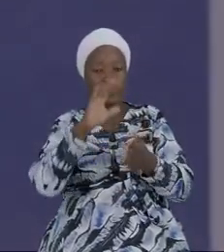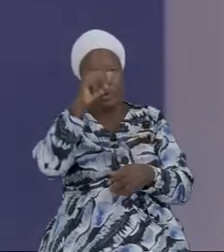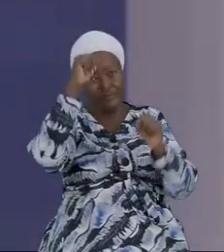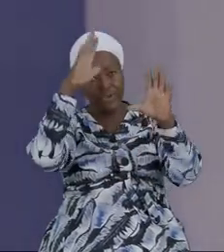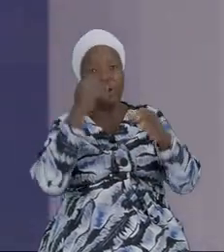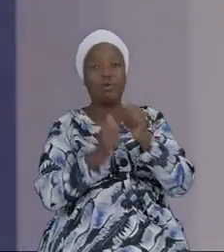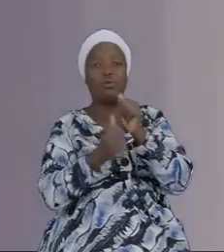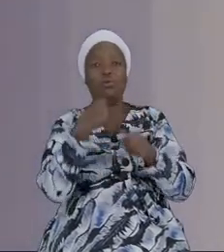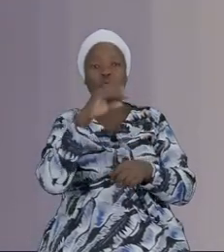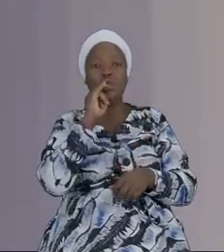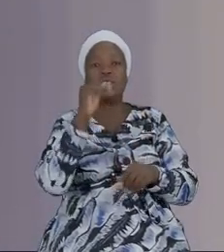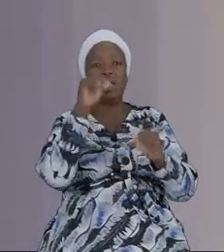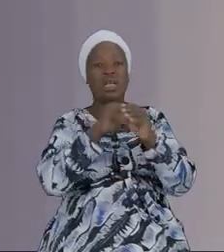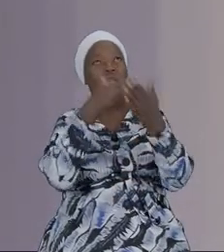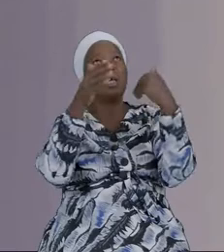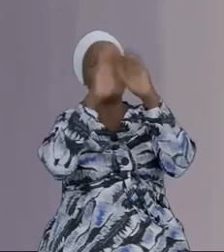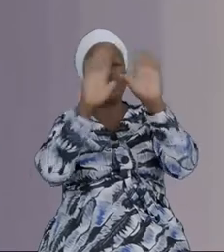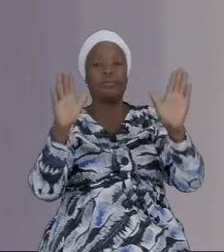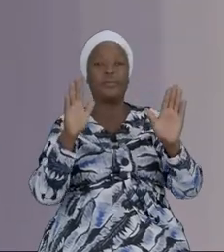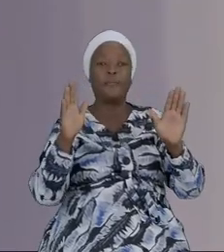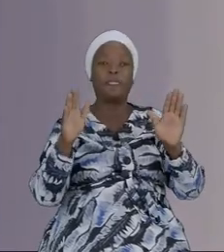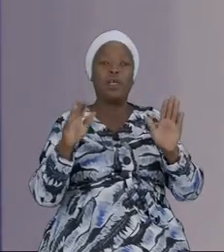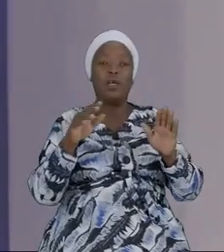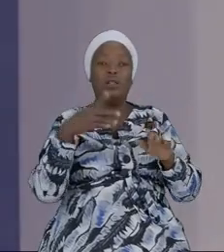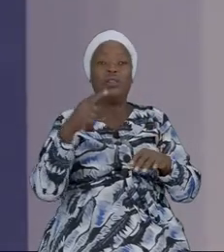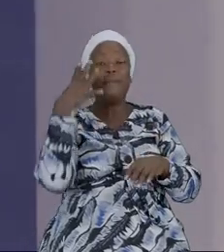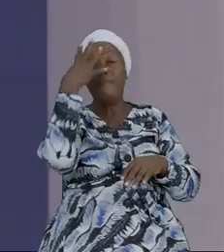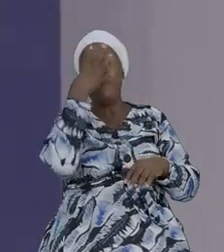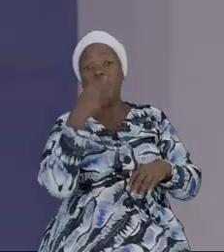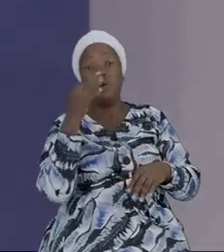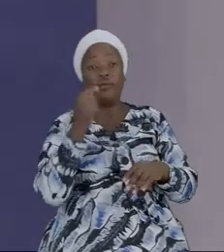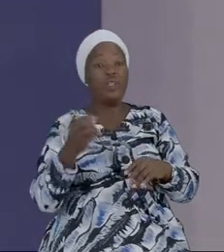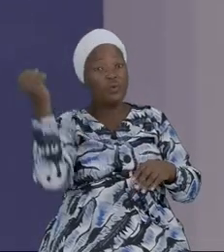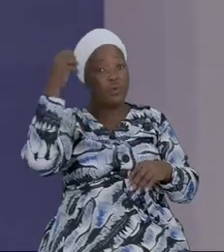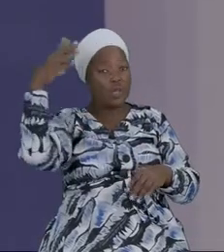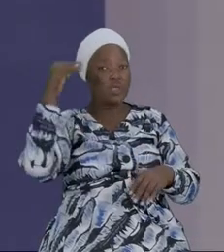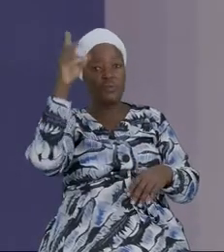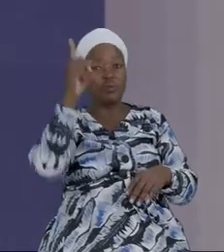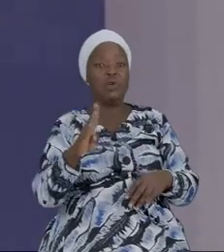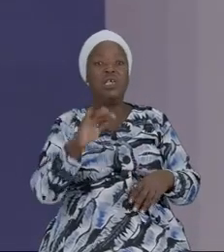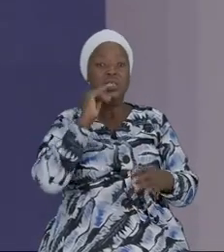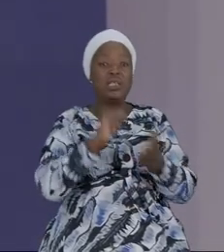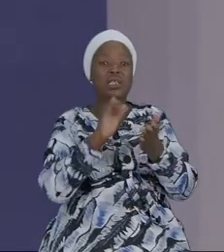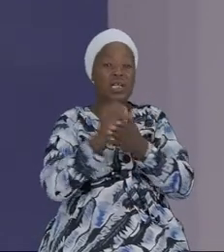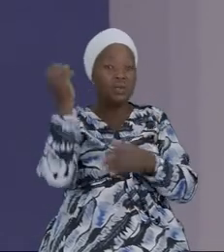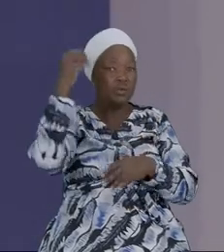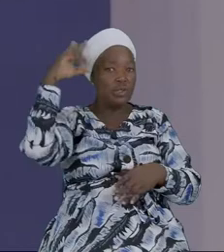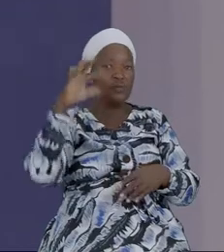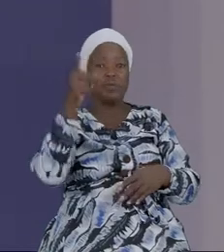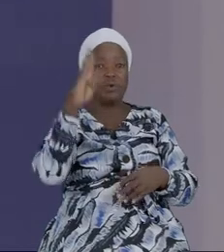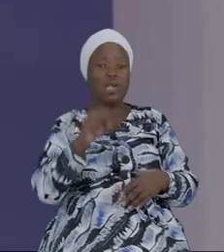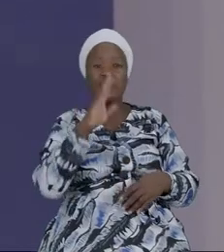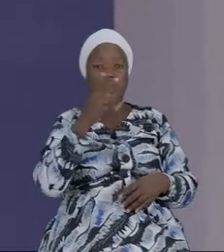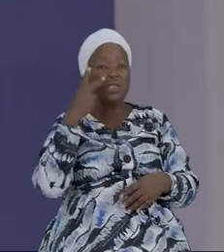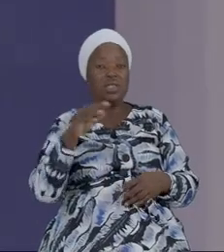who is in heaven. The beauty of the grace of God is that that grace of God can be seen.